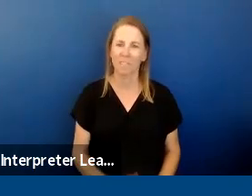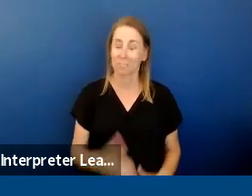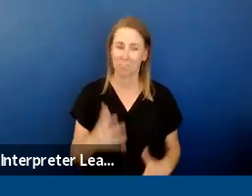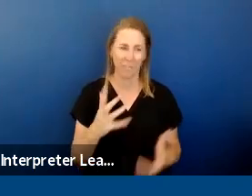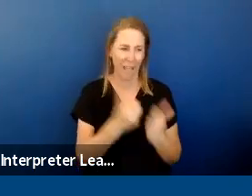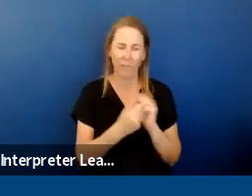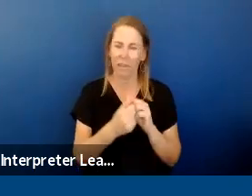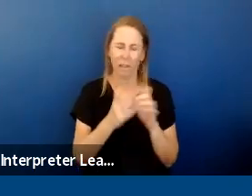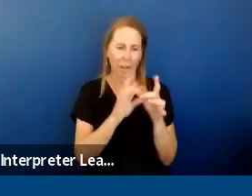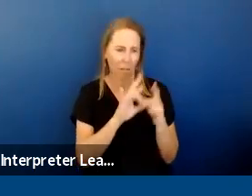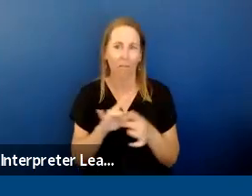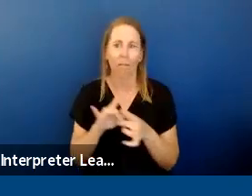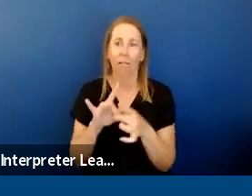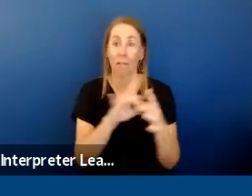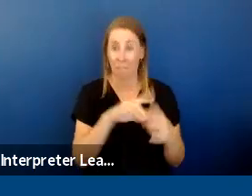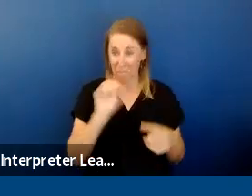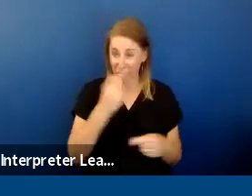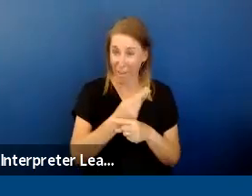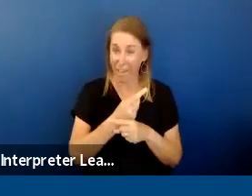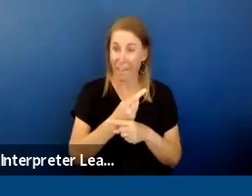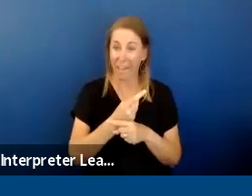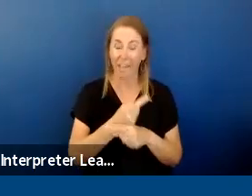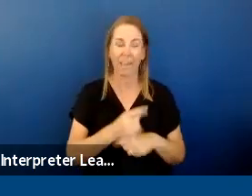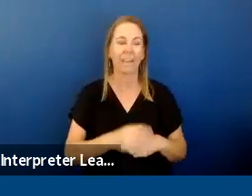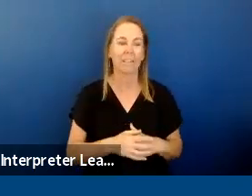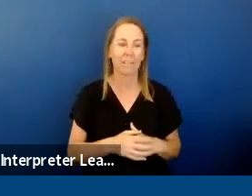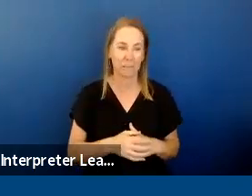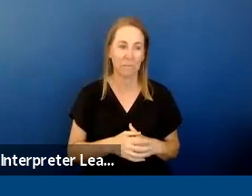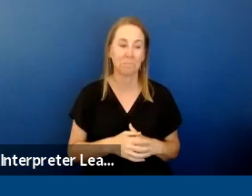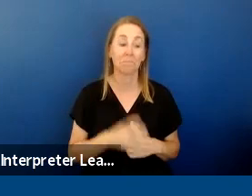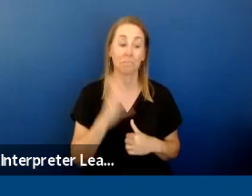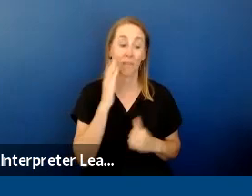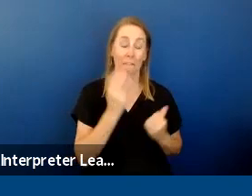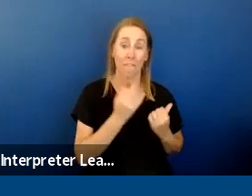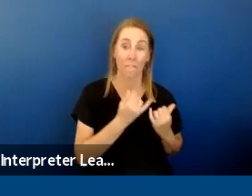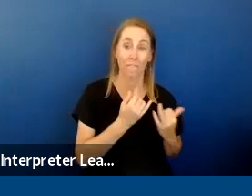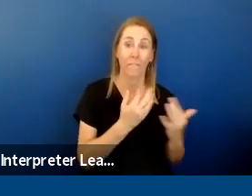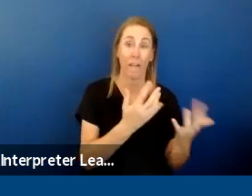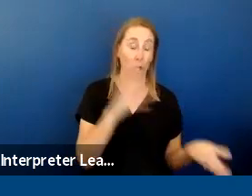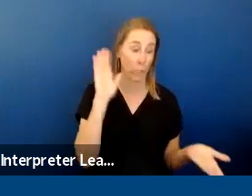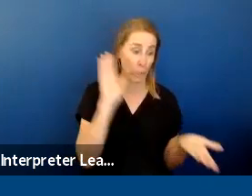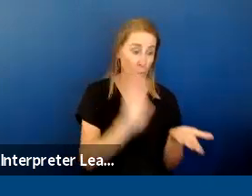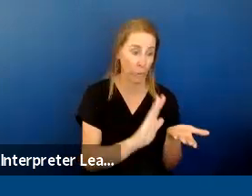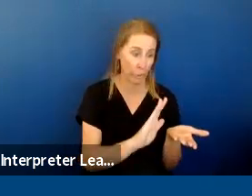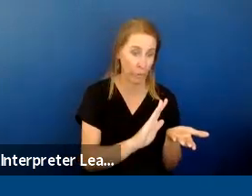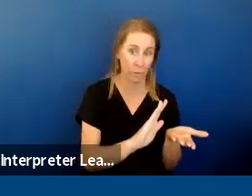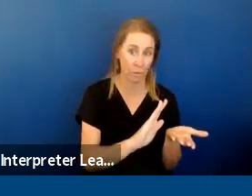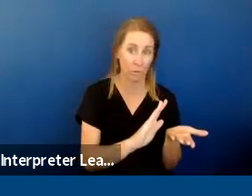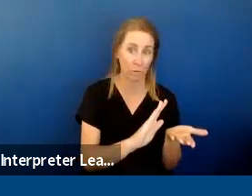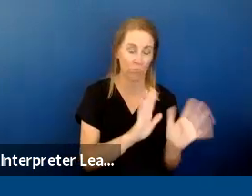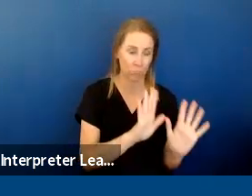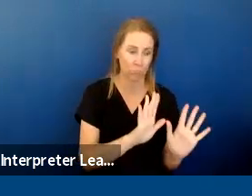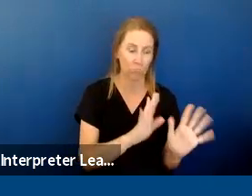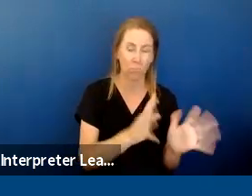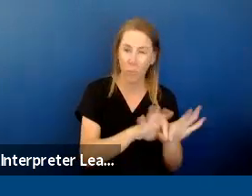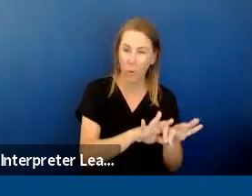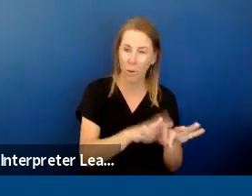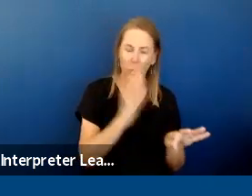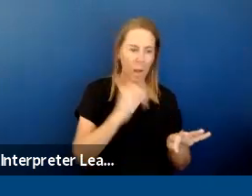mitigation in our community. Do wildfire mitigation and flooding mitigation actions complement each other?